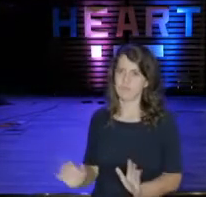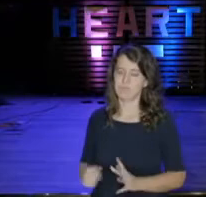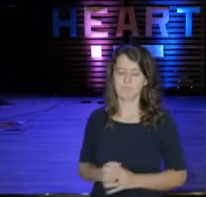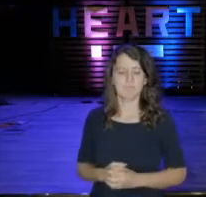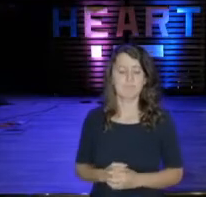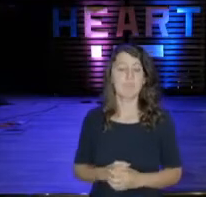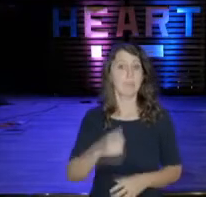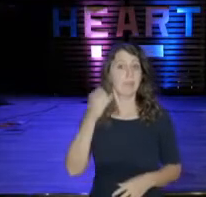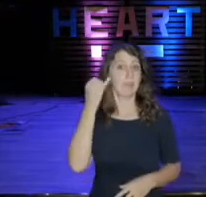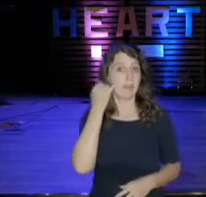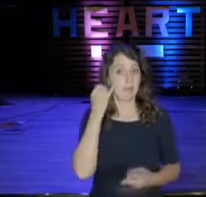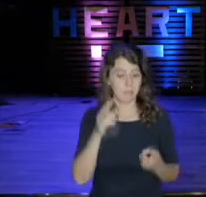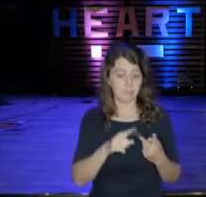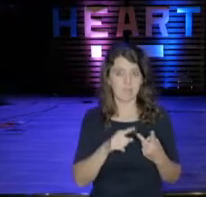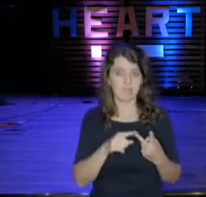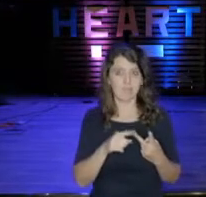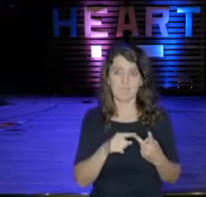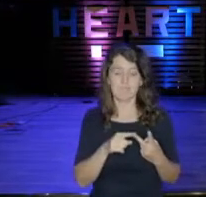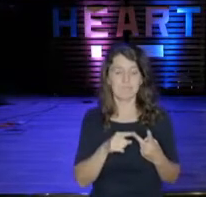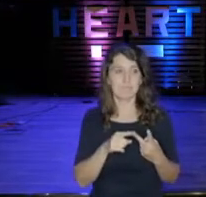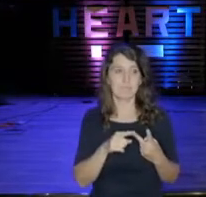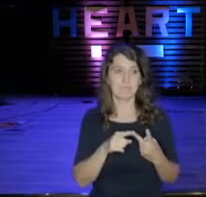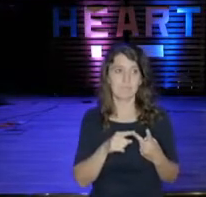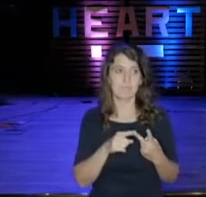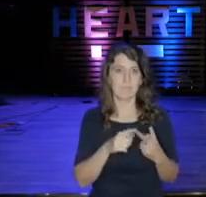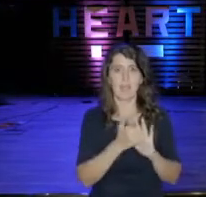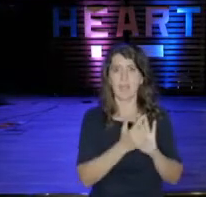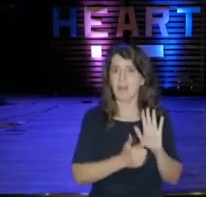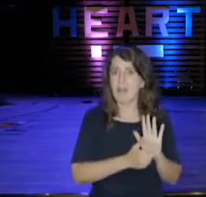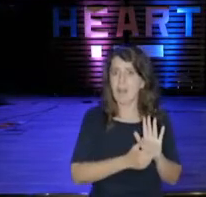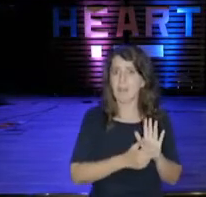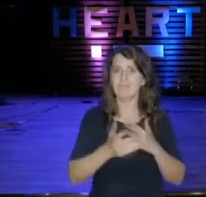And if he says, you know, who cares about the law,